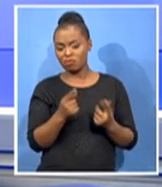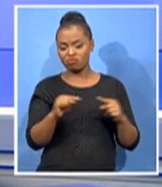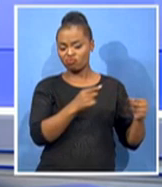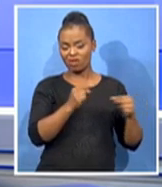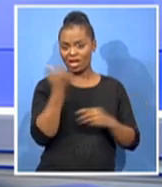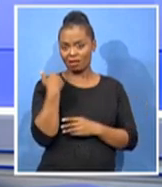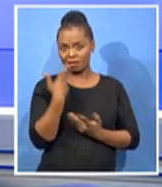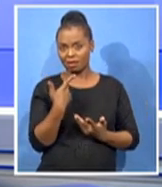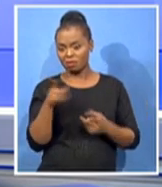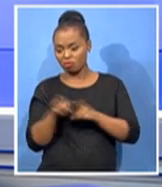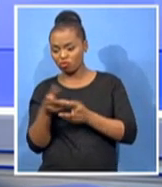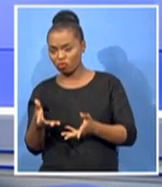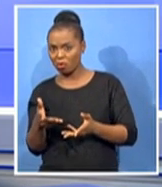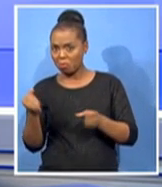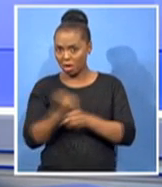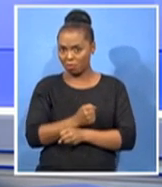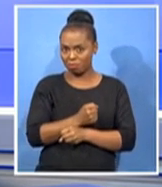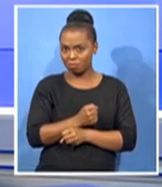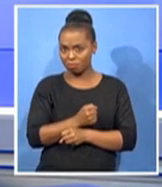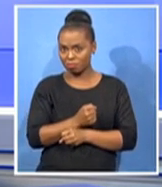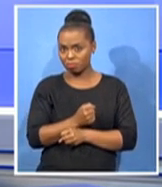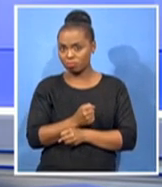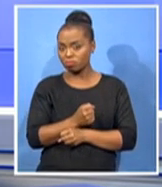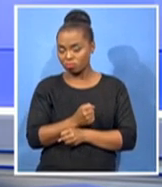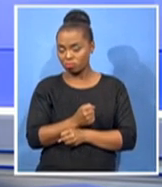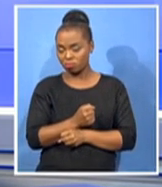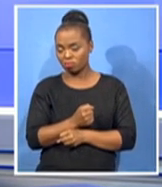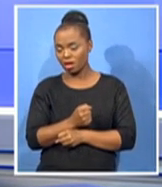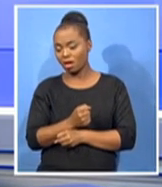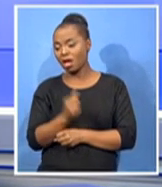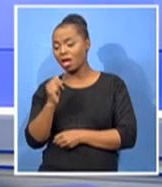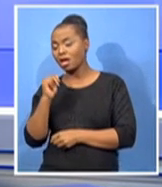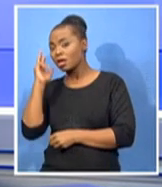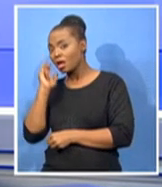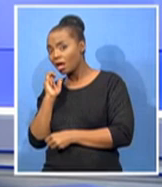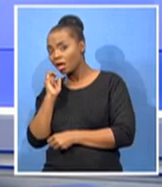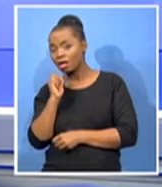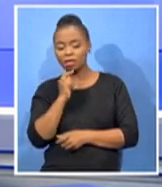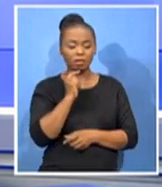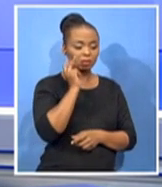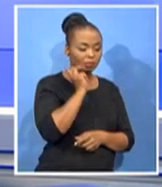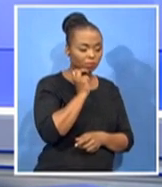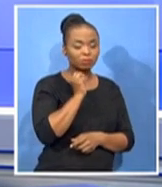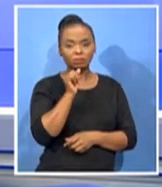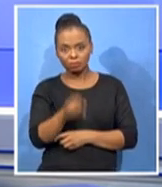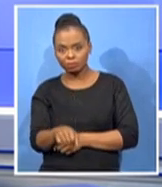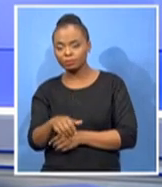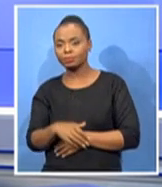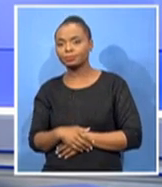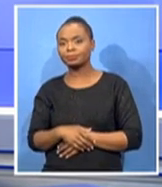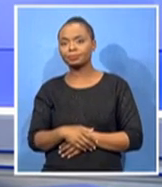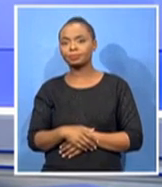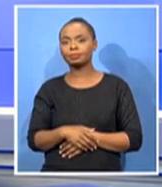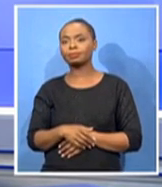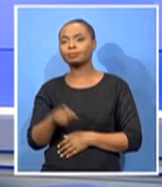Hello? Hi, Vish, can you hear me? Yeah, I can hear you now. Okay. Yes. You want me to confirm? Hello, can you hear me? Yes, we can hear you. You can go ahead.